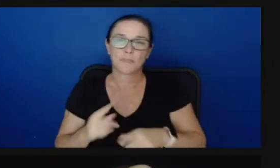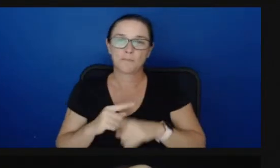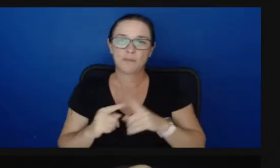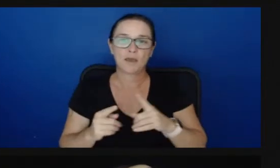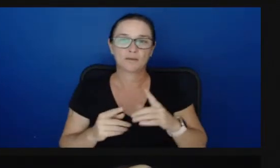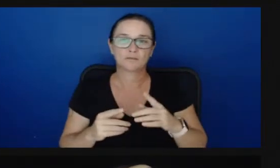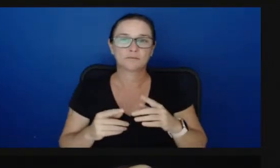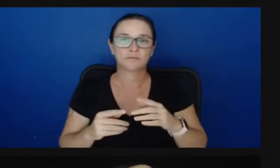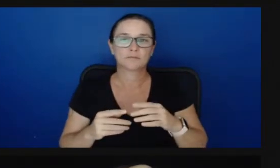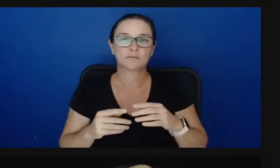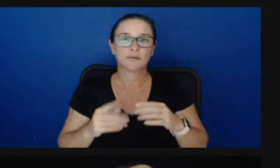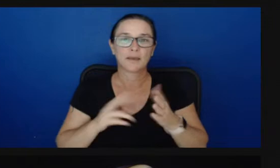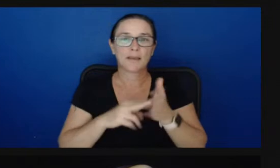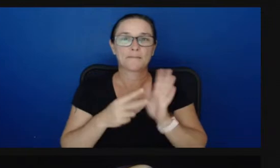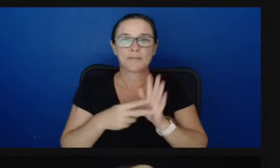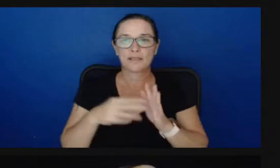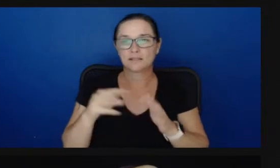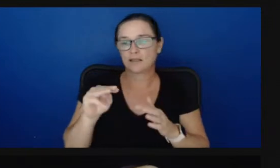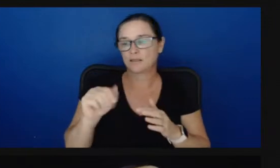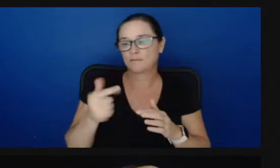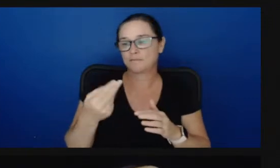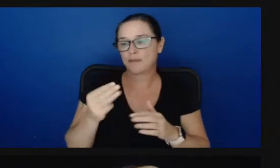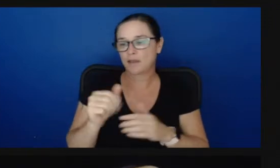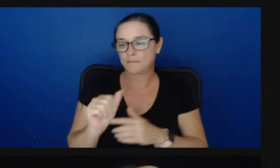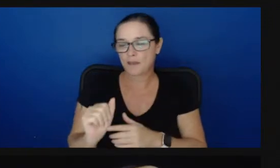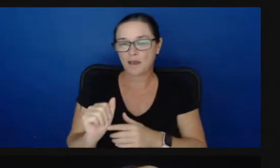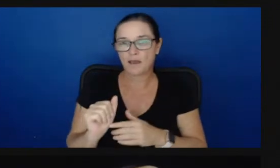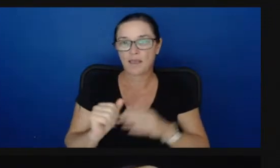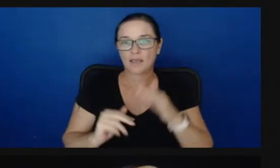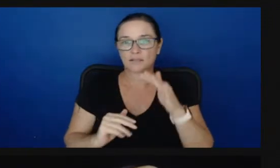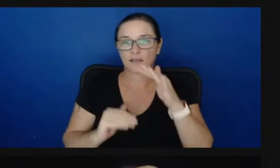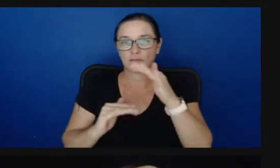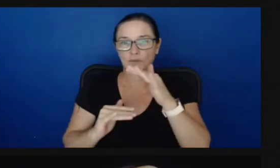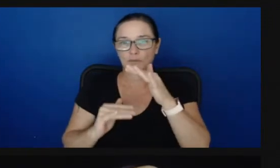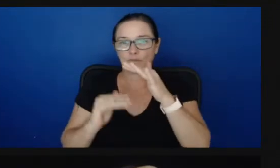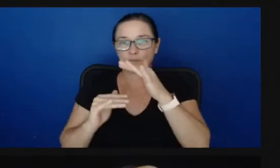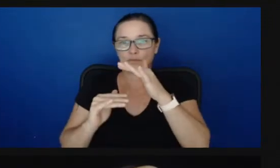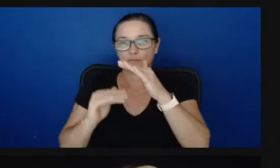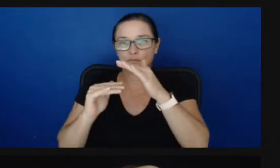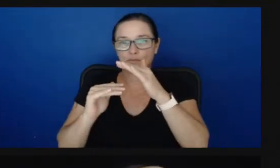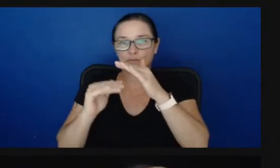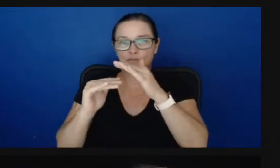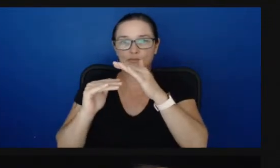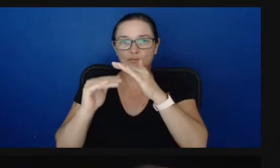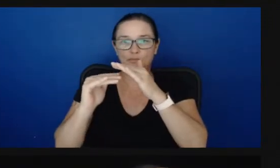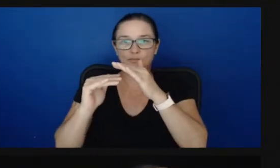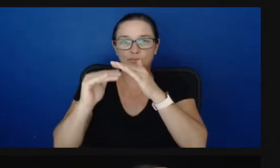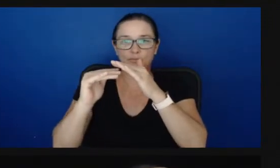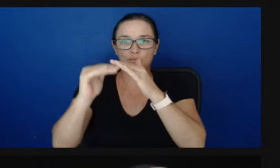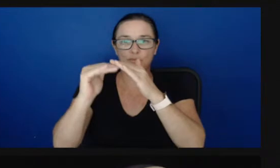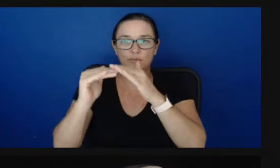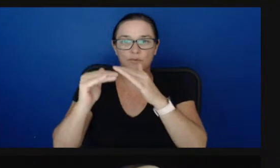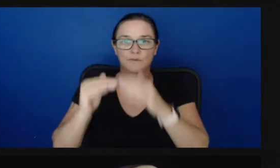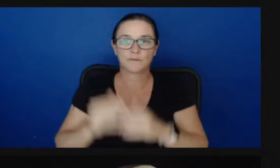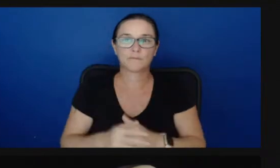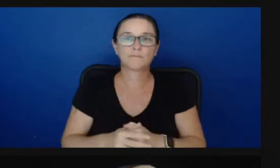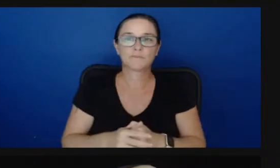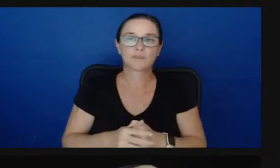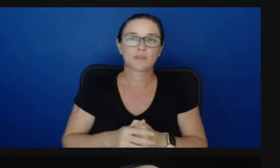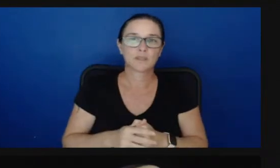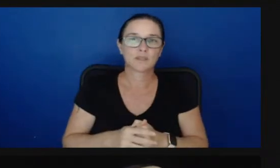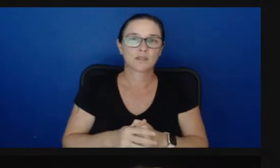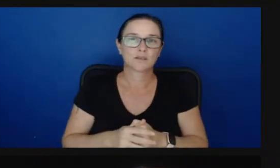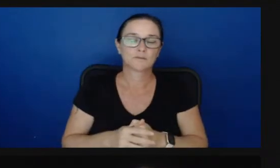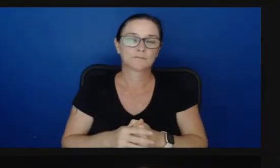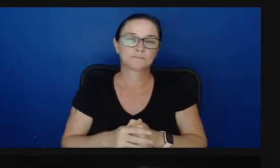magma causing earthquakes down at 10 kilometers, then at 9, then at 8, then at 7, 6, 5, 4, 3, 2. Something